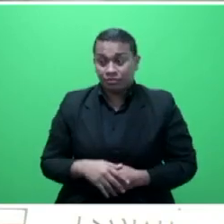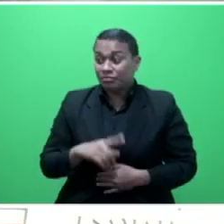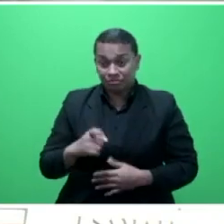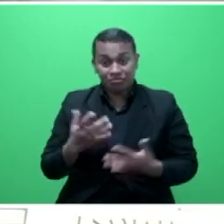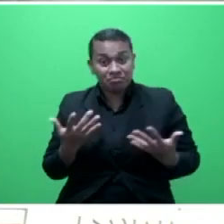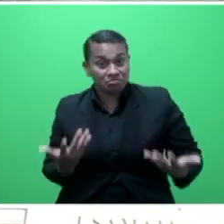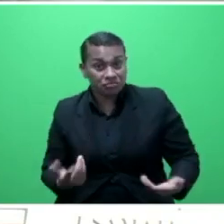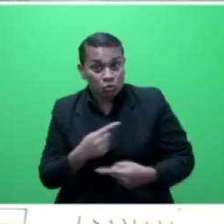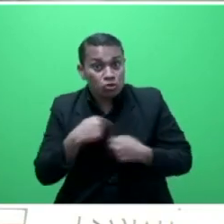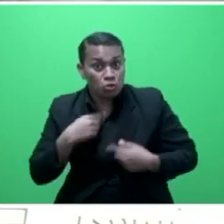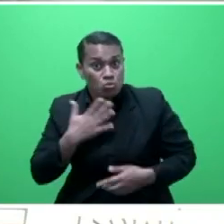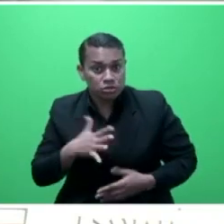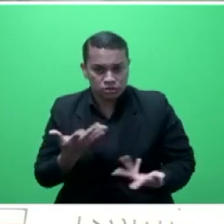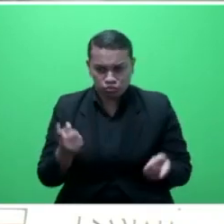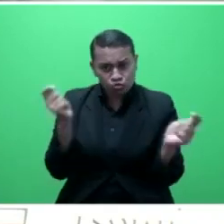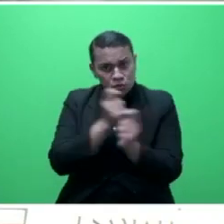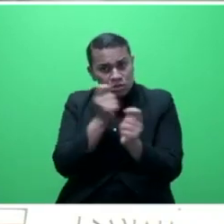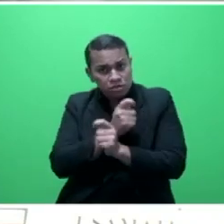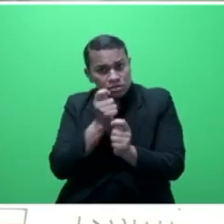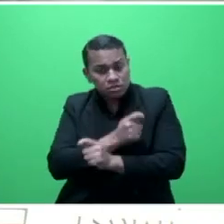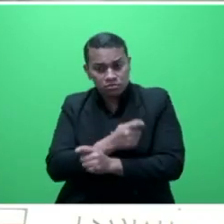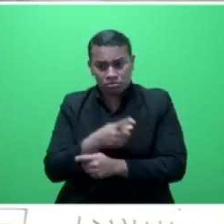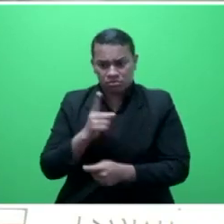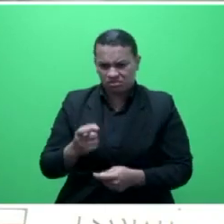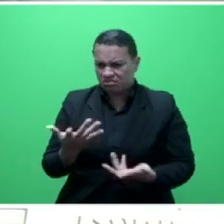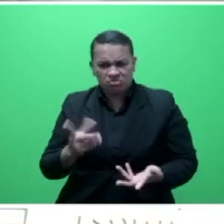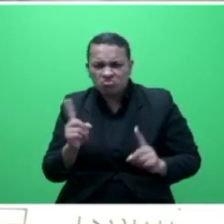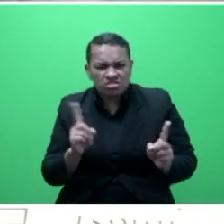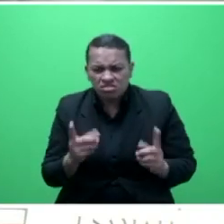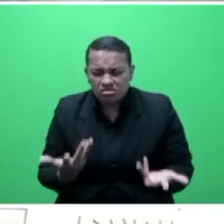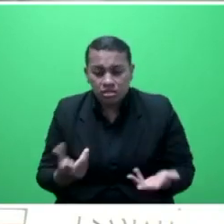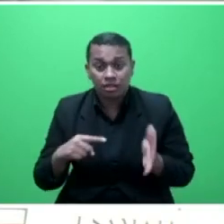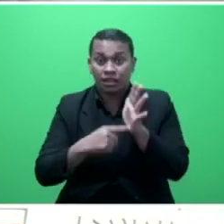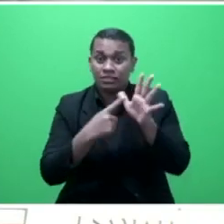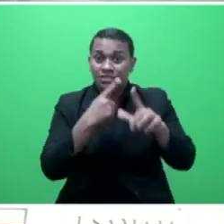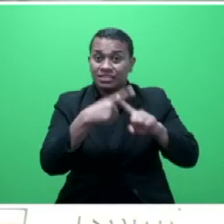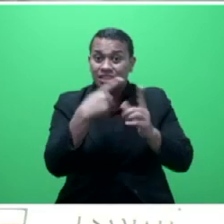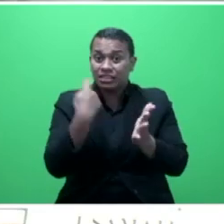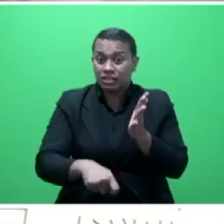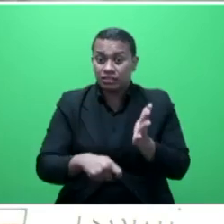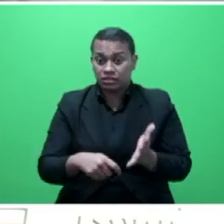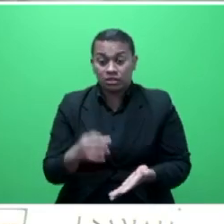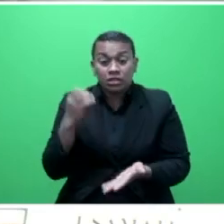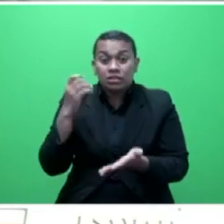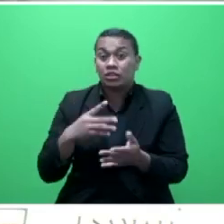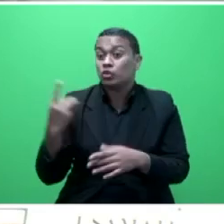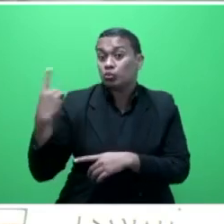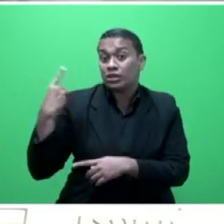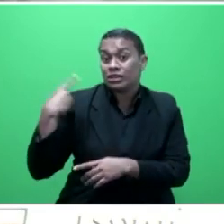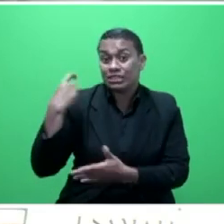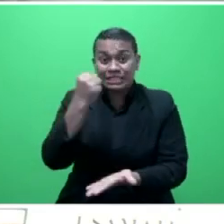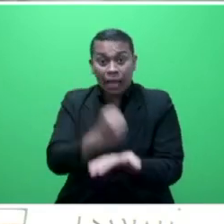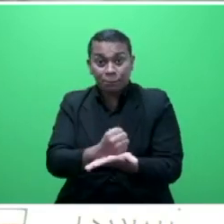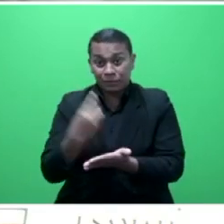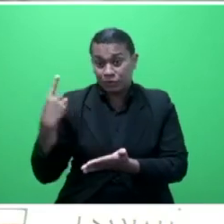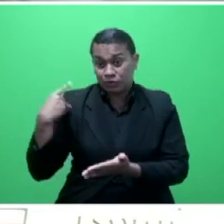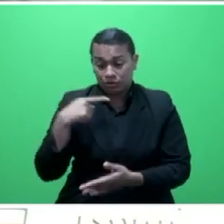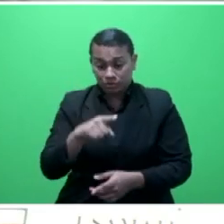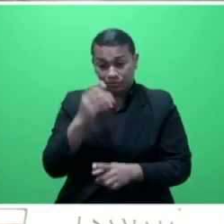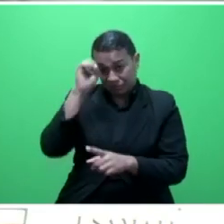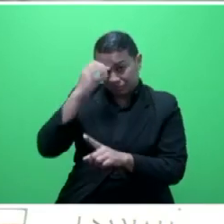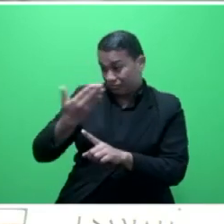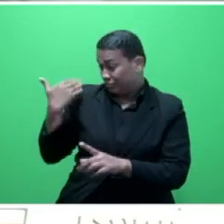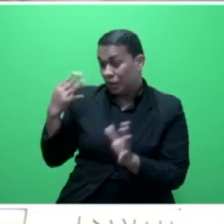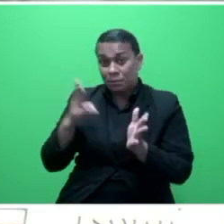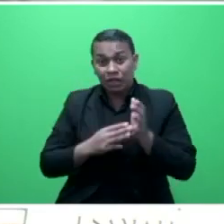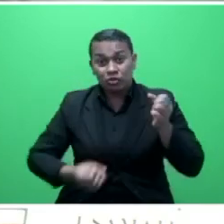economy-wide changes to the tax code, starting with stamp duties. In the COVID-19 response budget, stamp duty